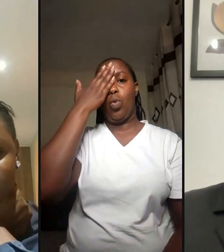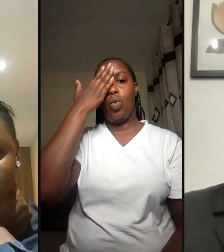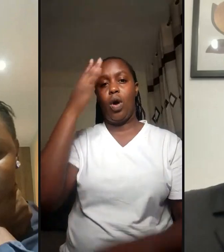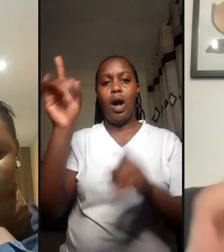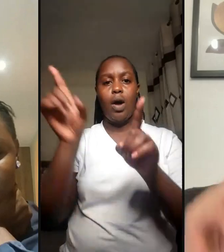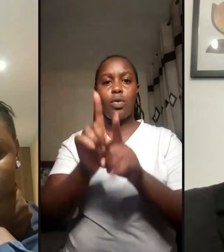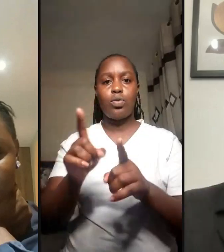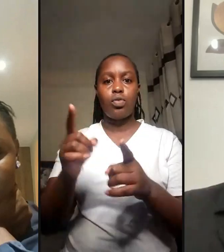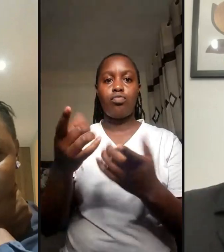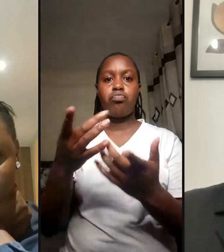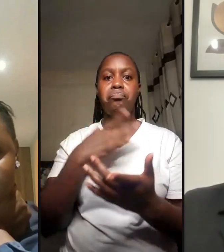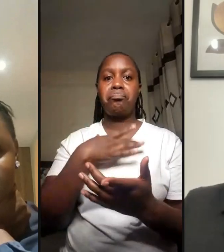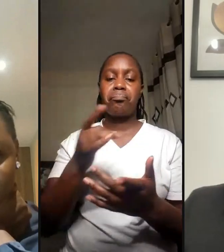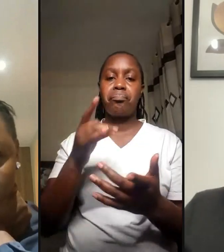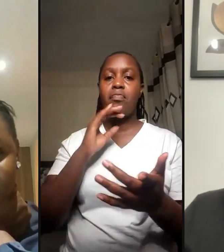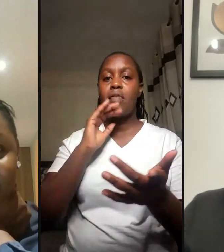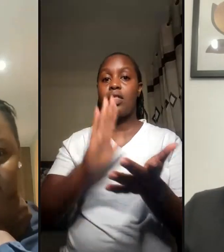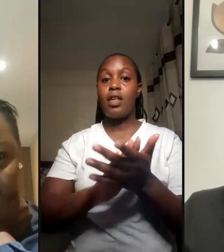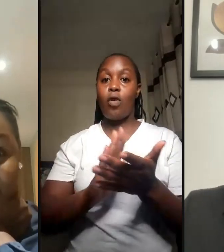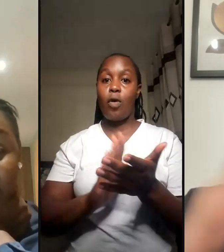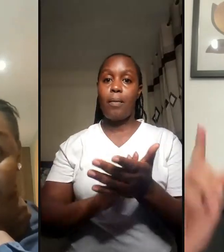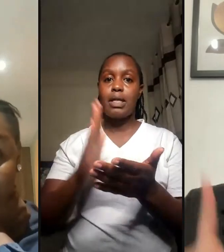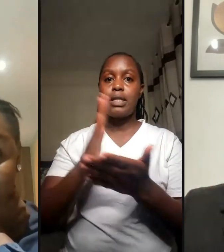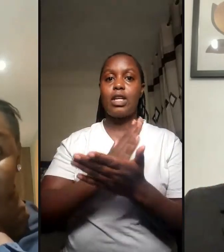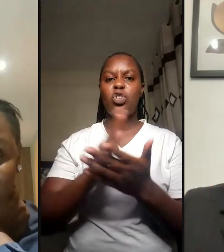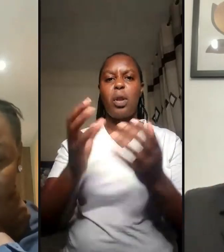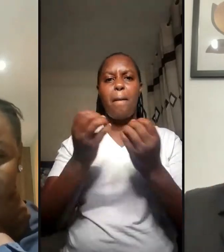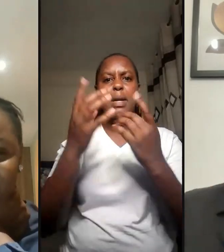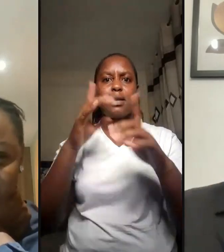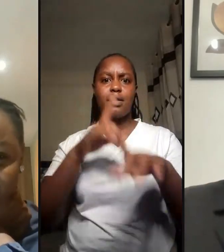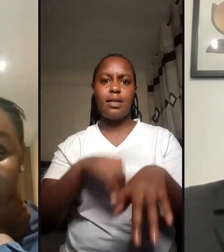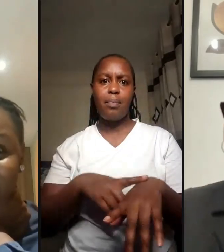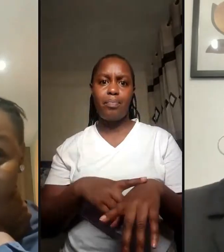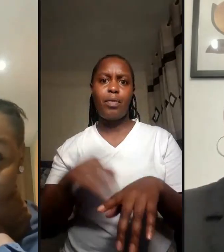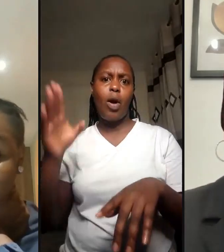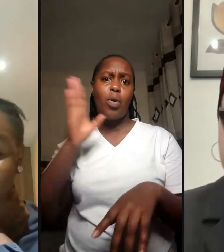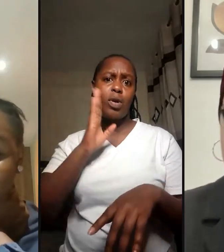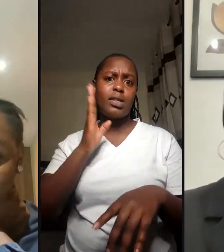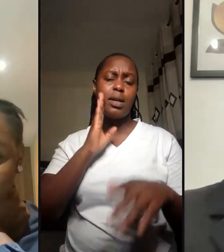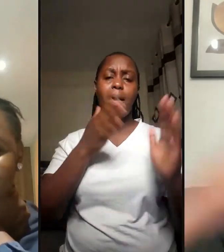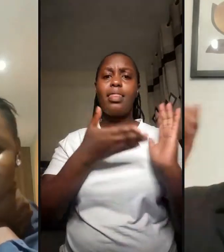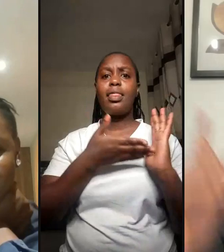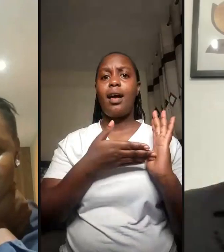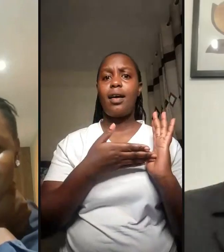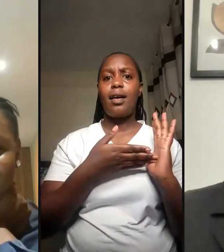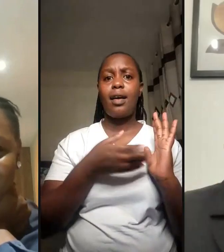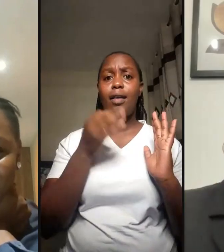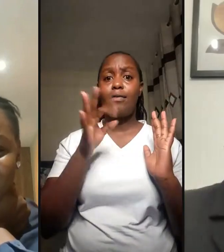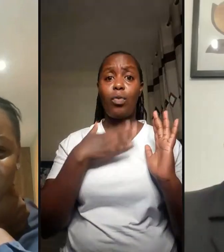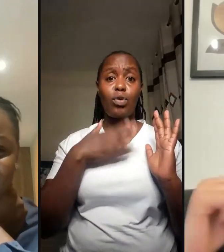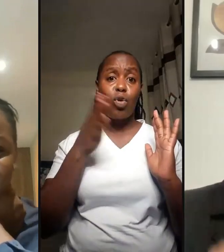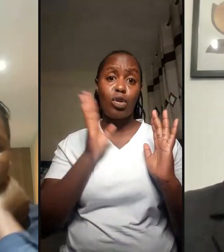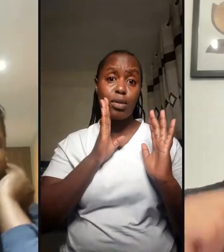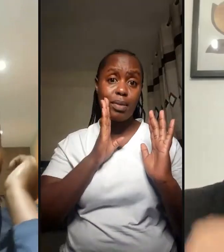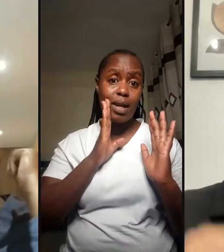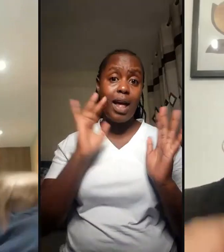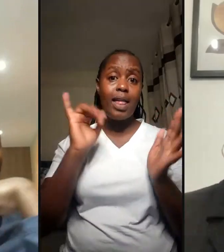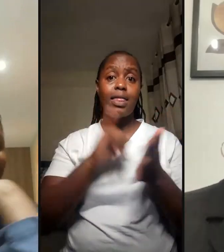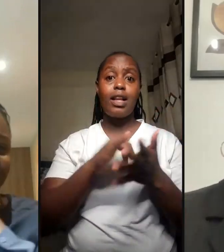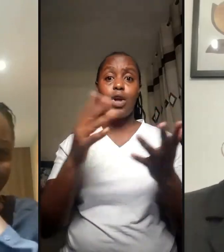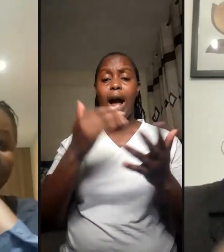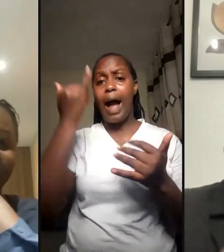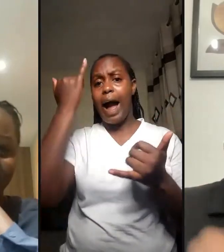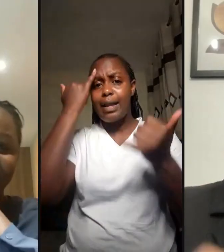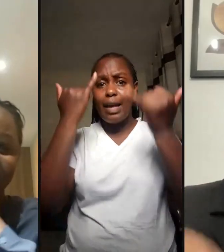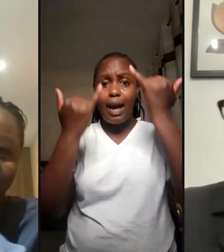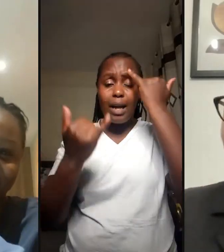comment section. That is where the juice is. That is where the gossip is, if it has to be the gossip. That's where ideas are